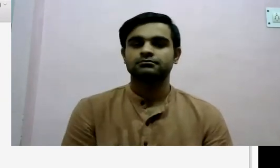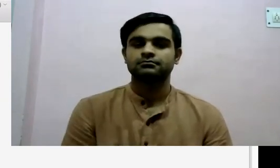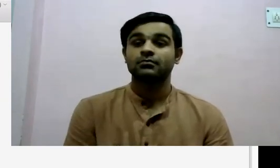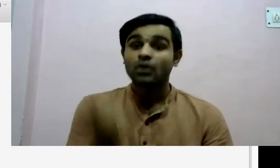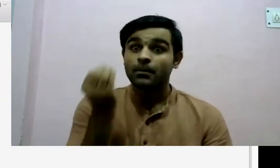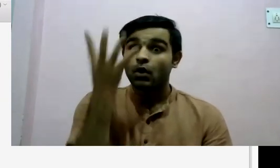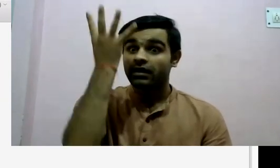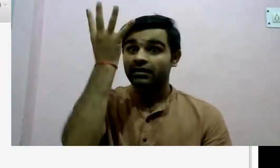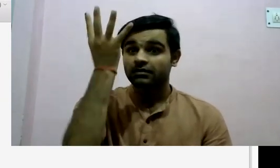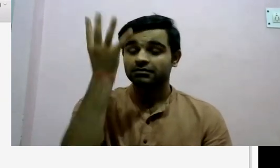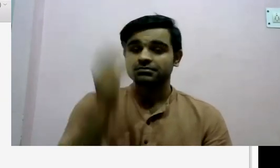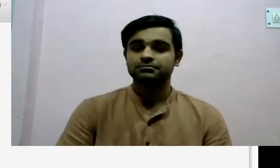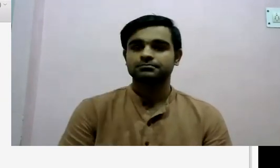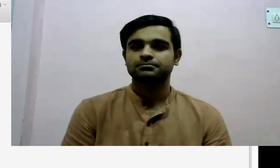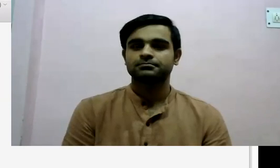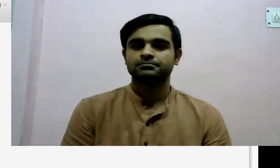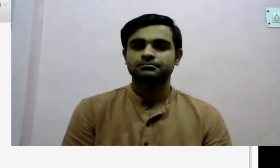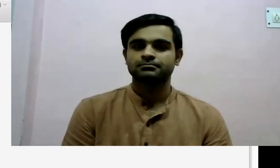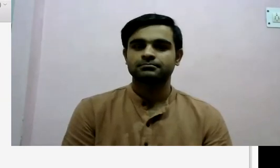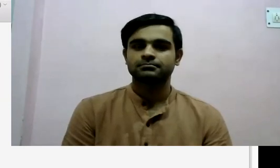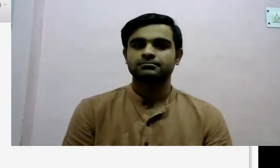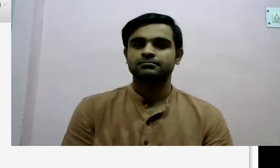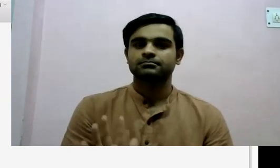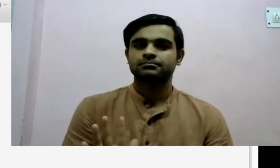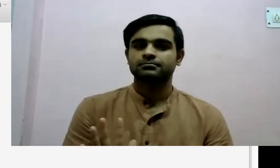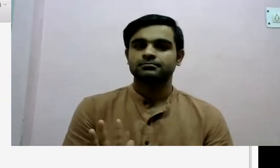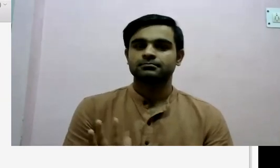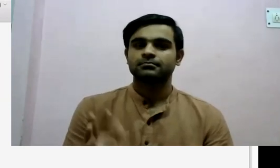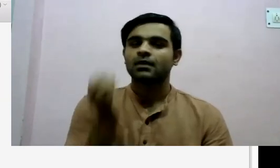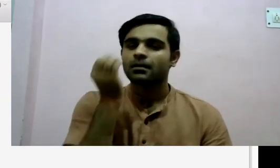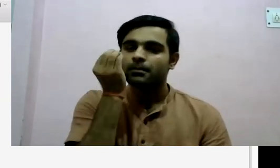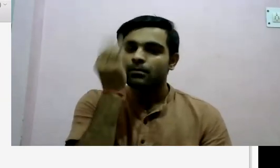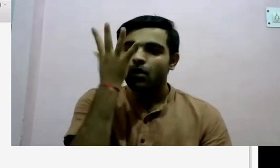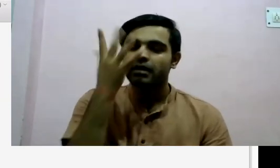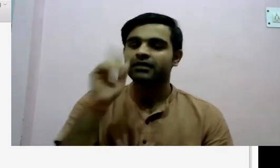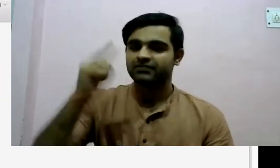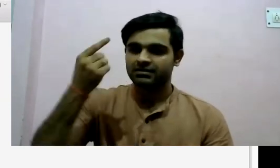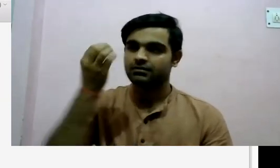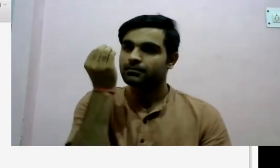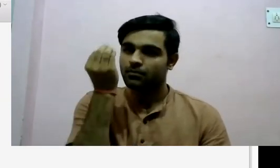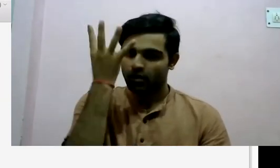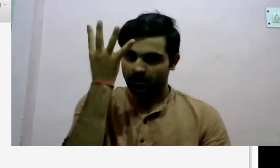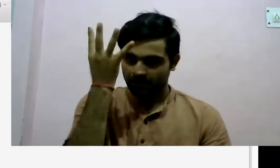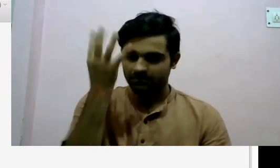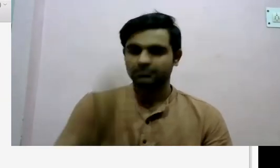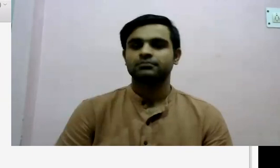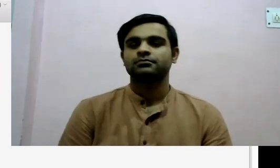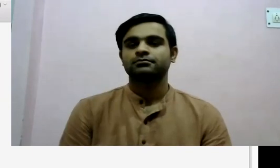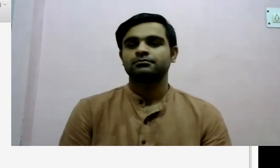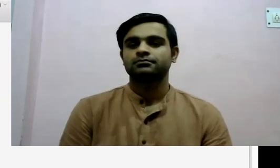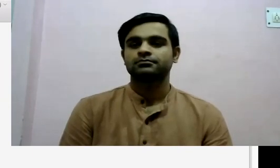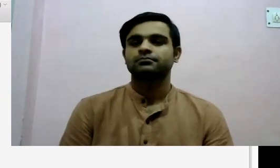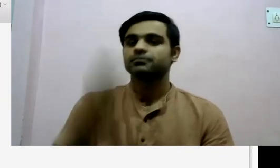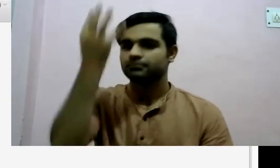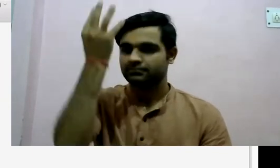Morning. Sorry, I got it the other way around. Morning first. Morning. Morning.